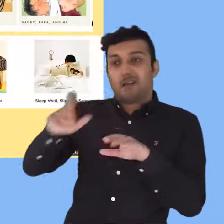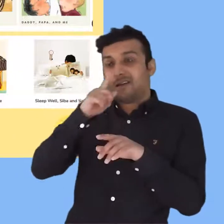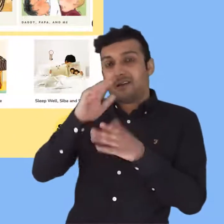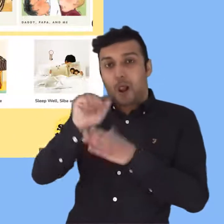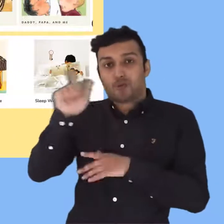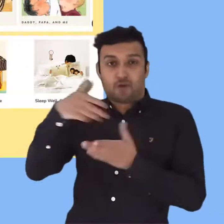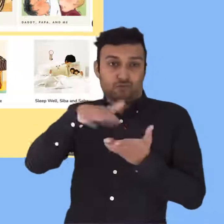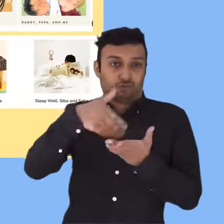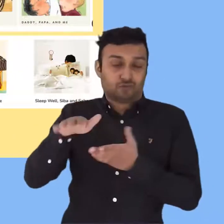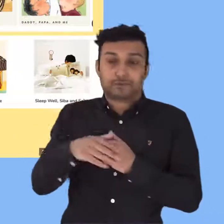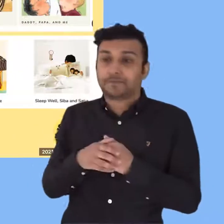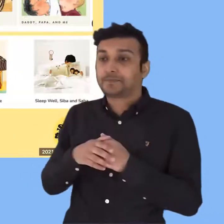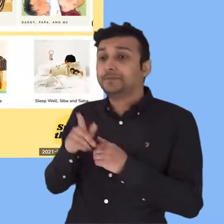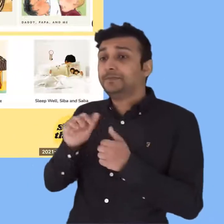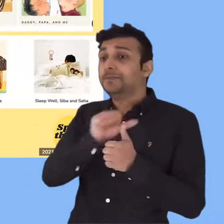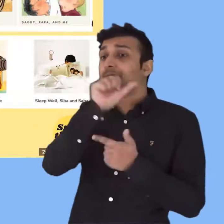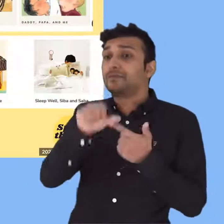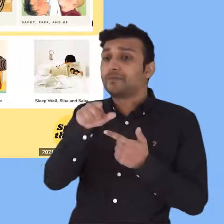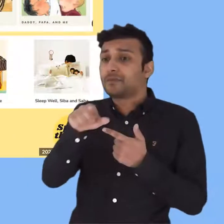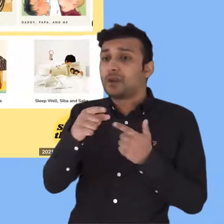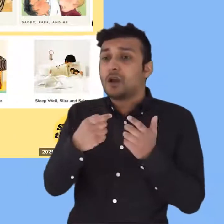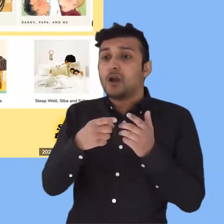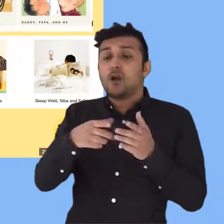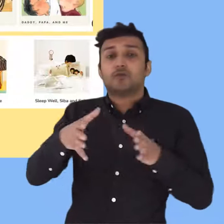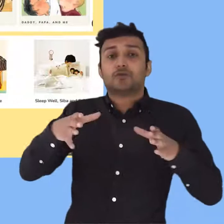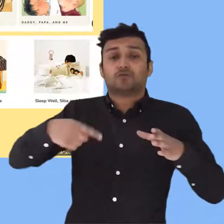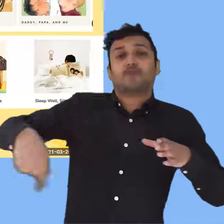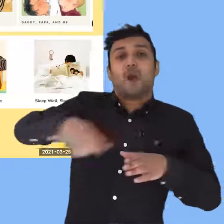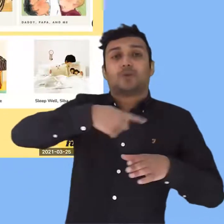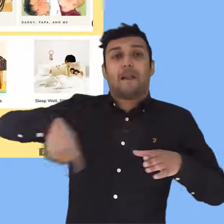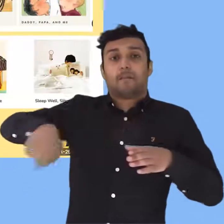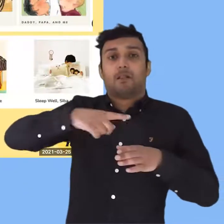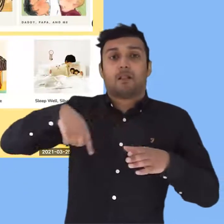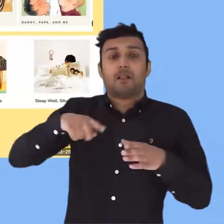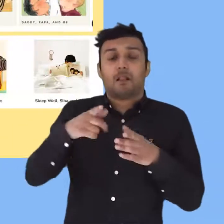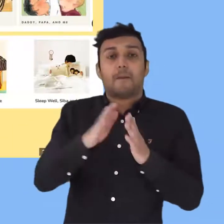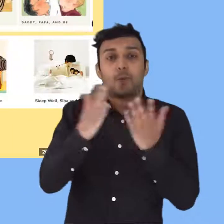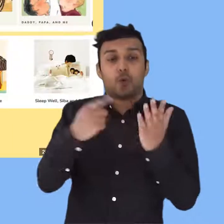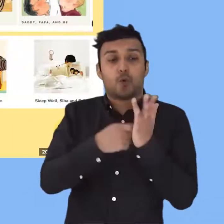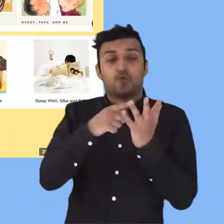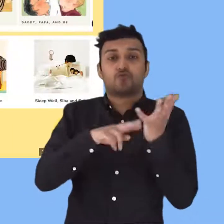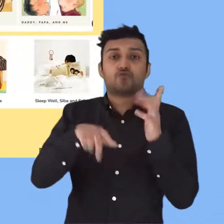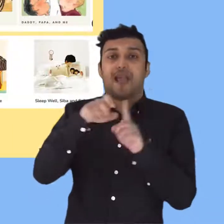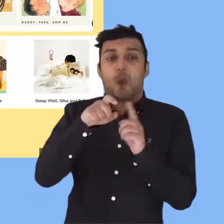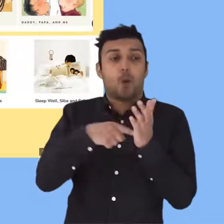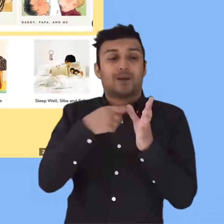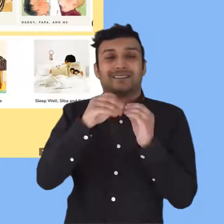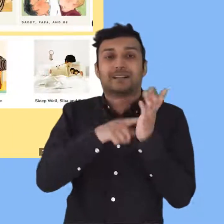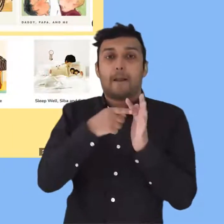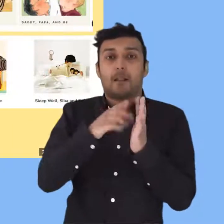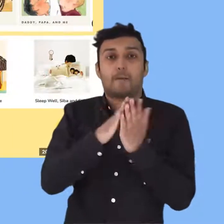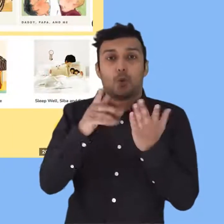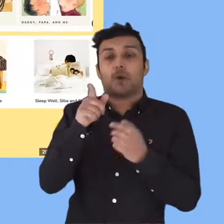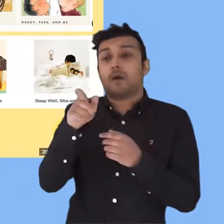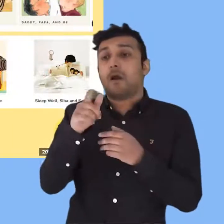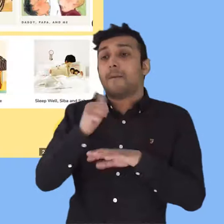Roundtable Books are a Black-owned bookshop in Brixton, and they sell inclusive children. Have a look